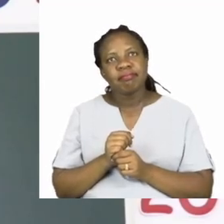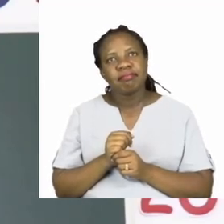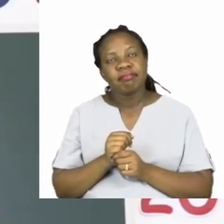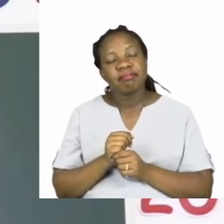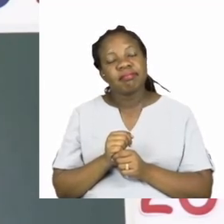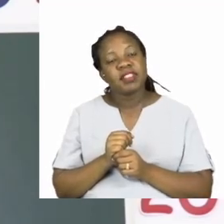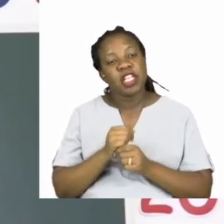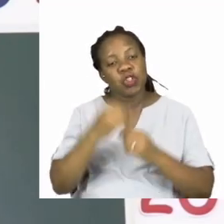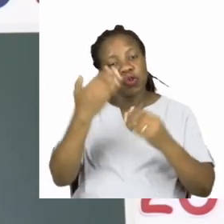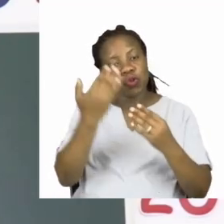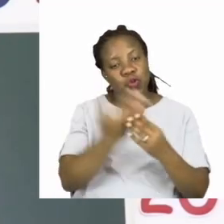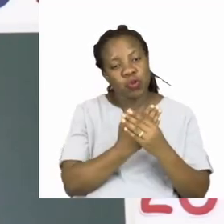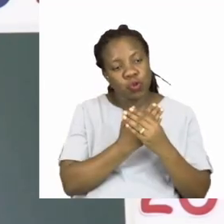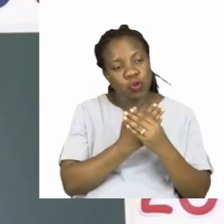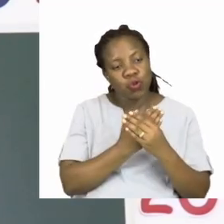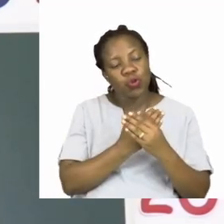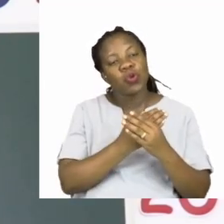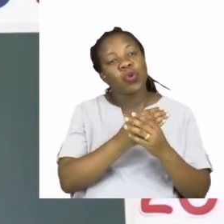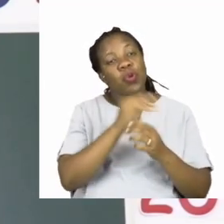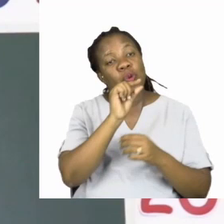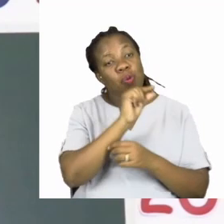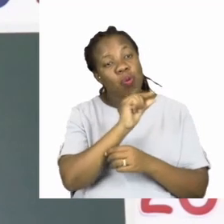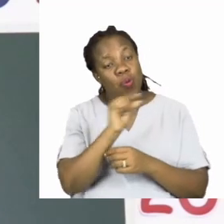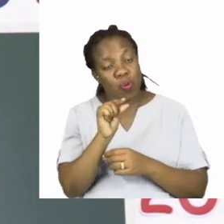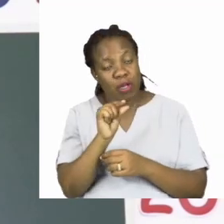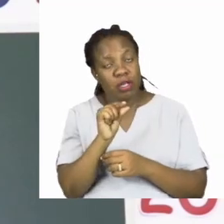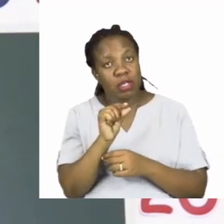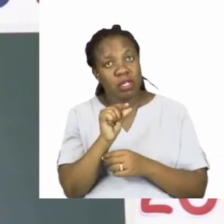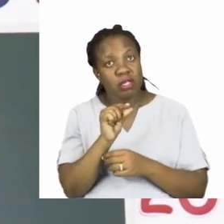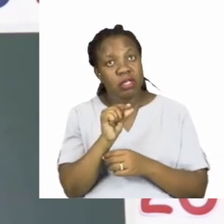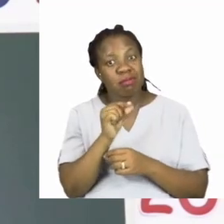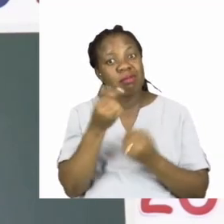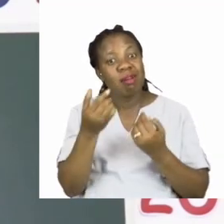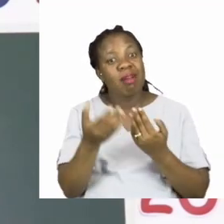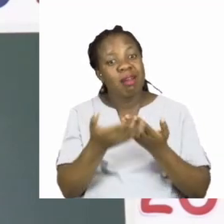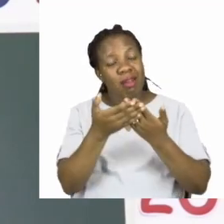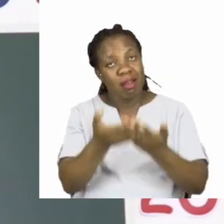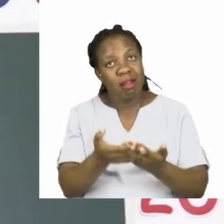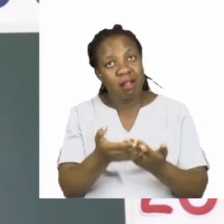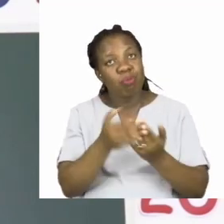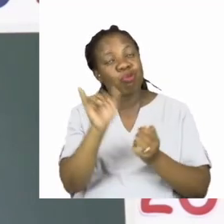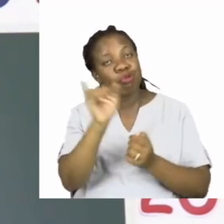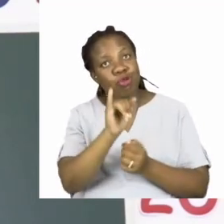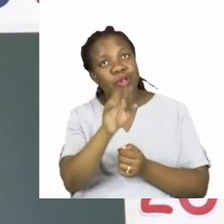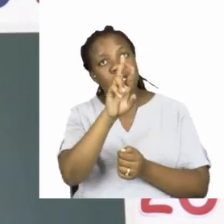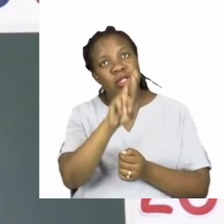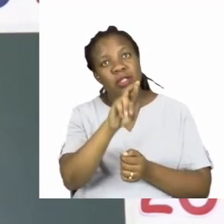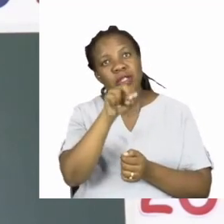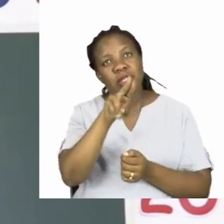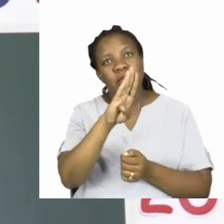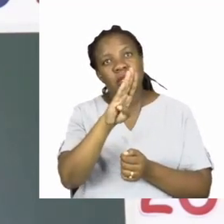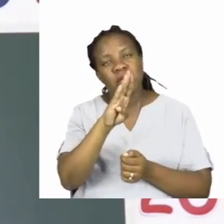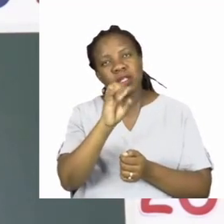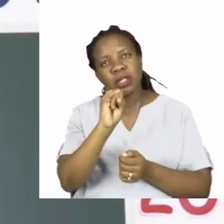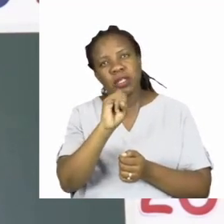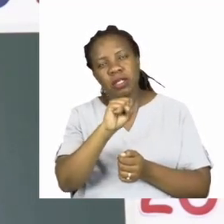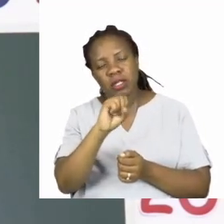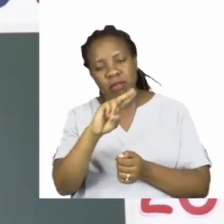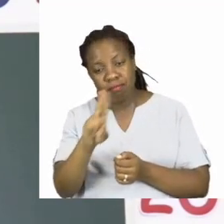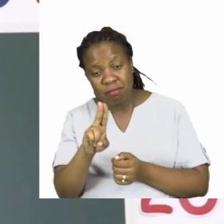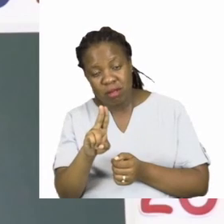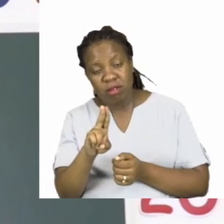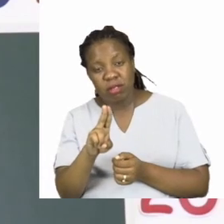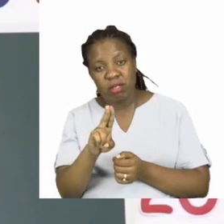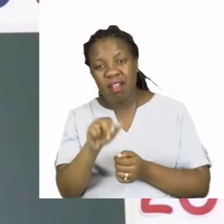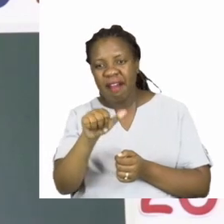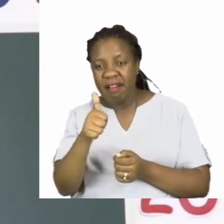them being rubbish. I want you to take your time, and if you do need help, don't hesitate to